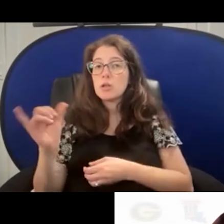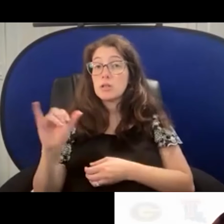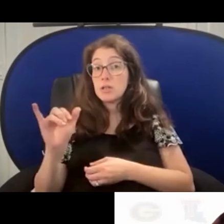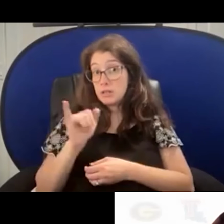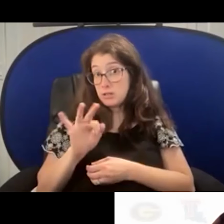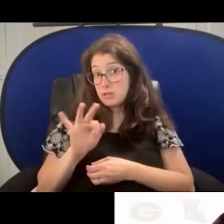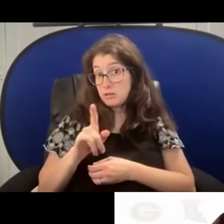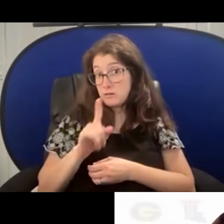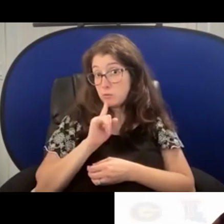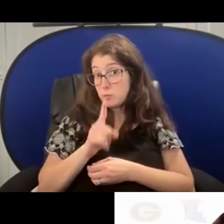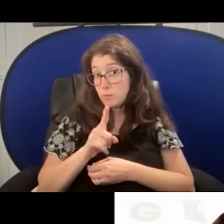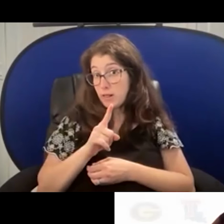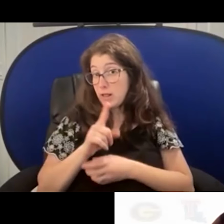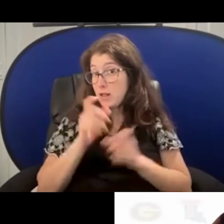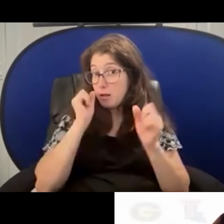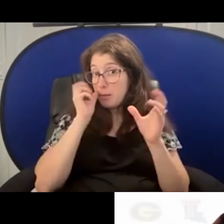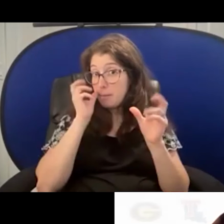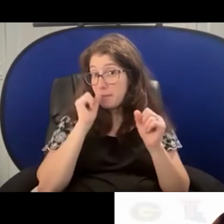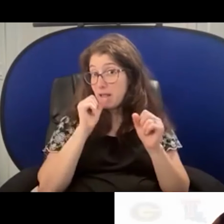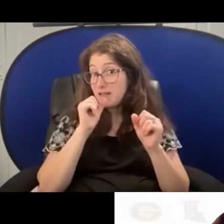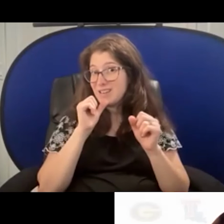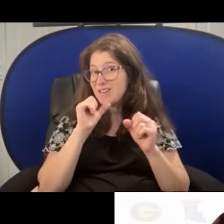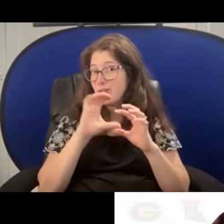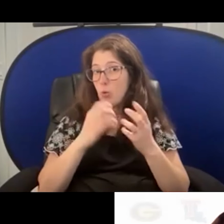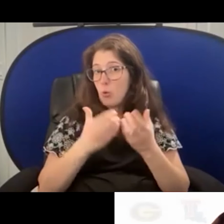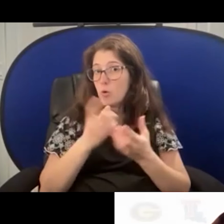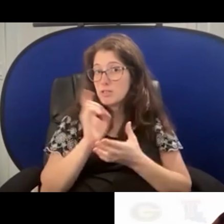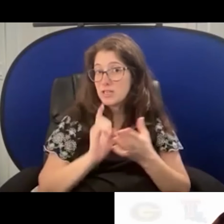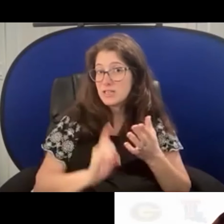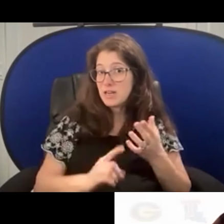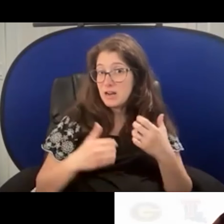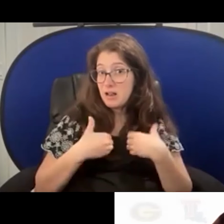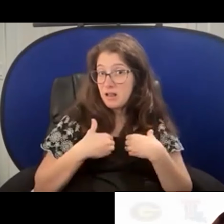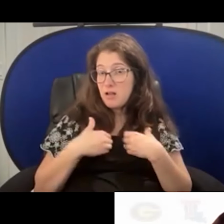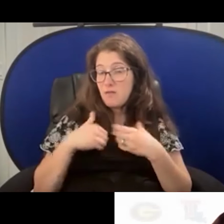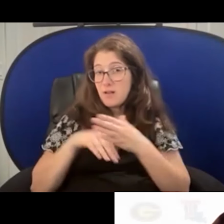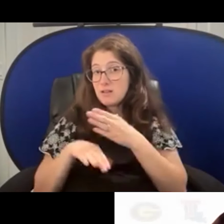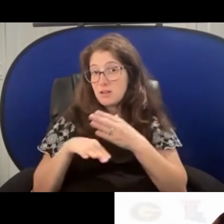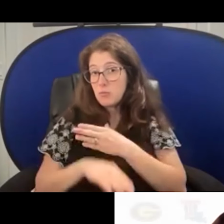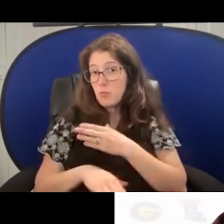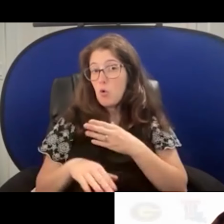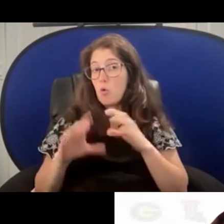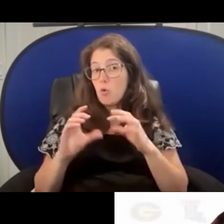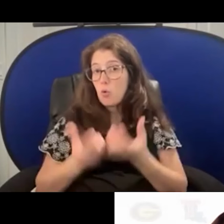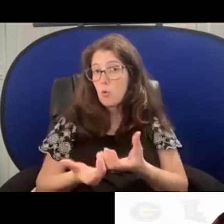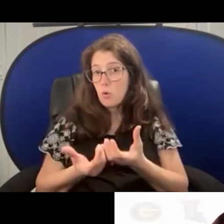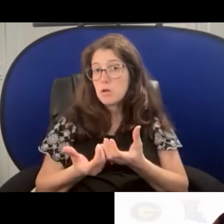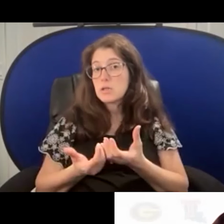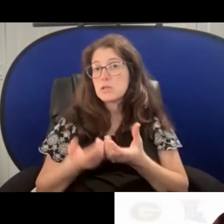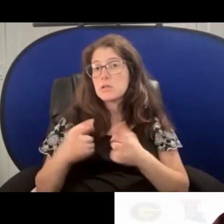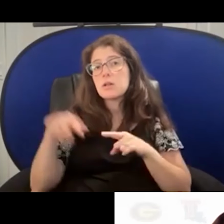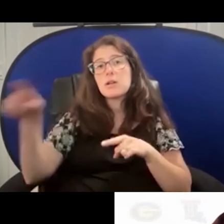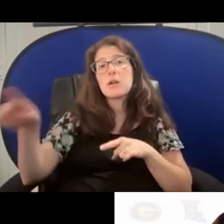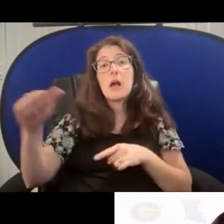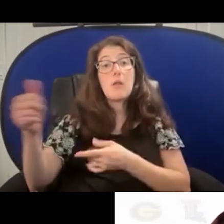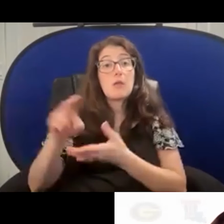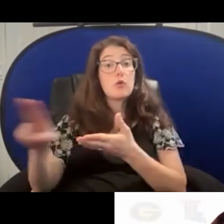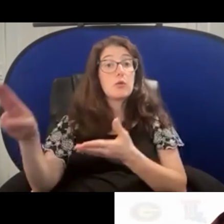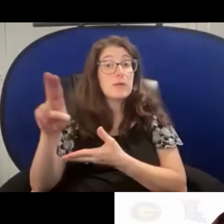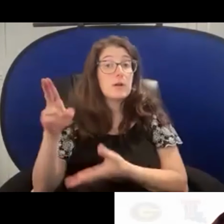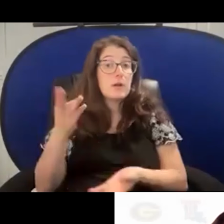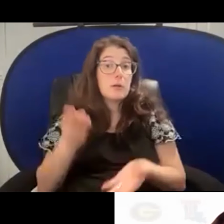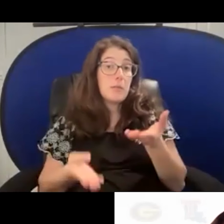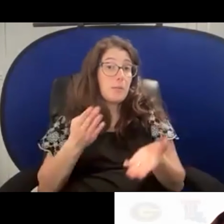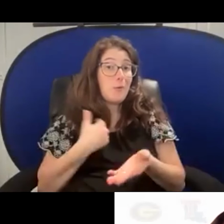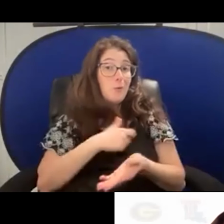really excellently designed courses and accessible courses across system, maybe there's not the need